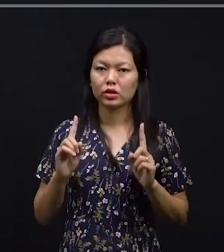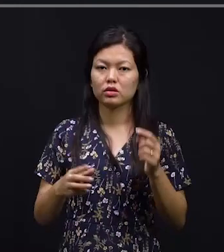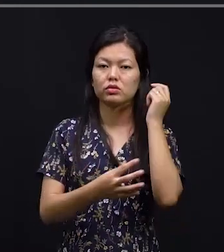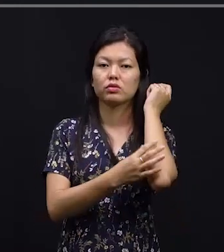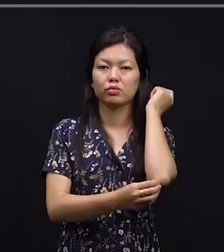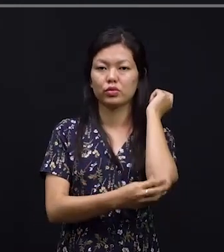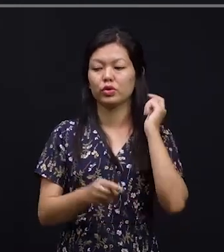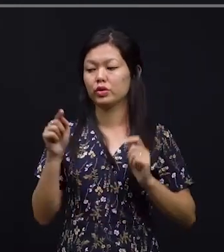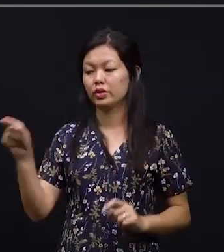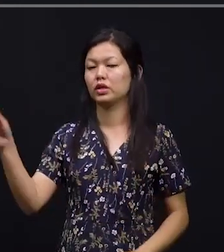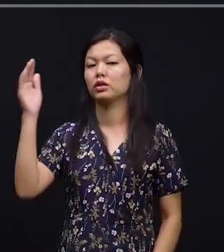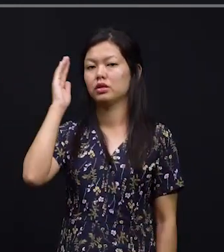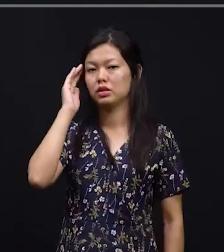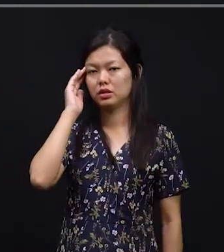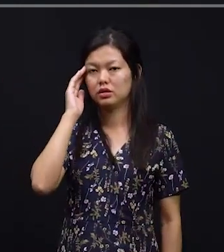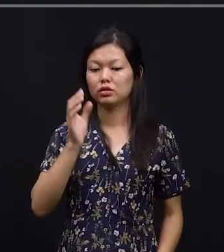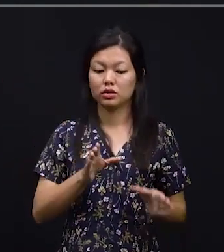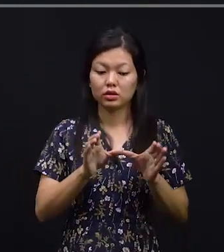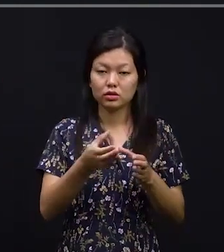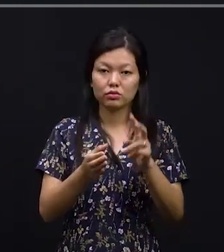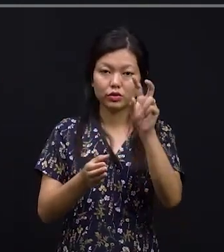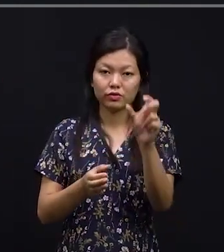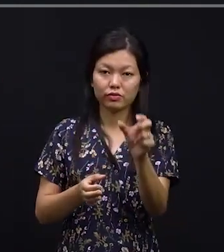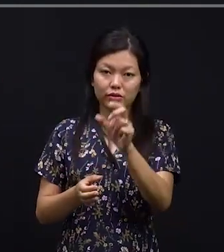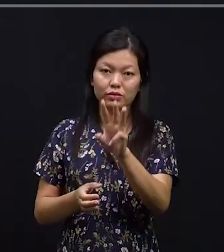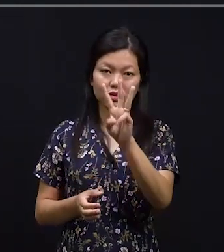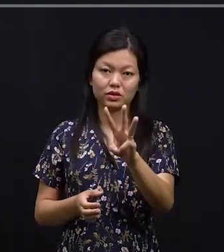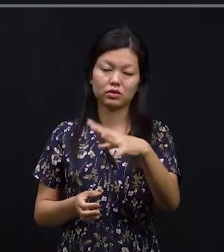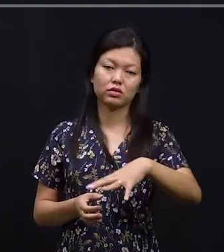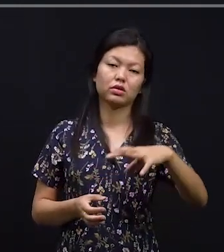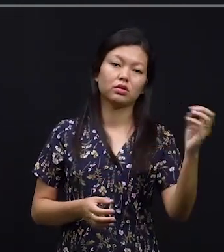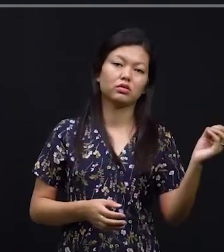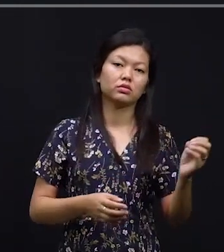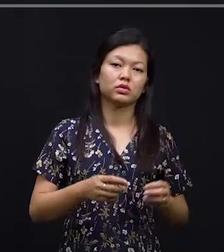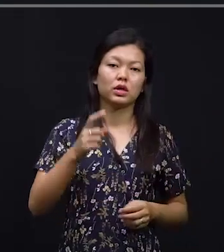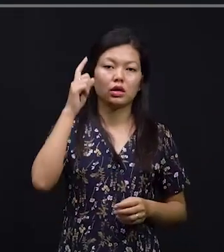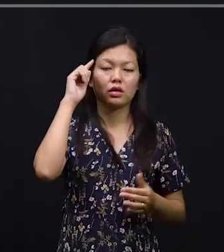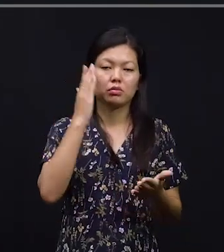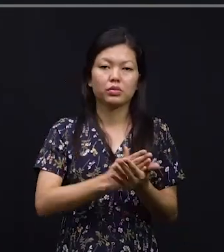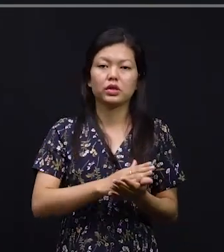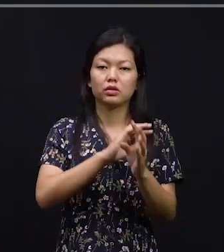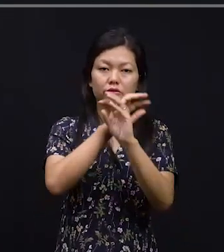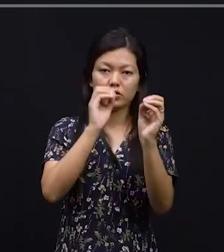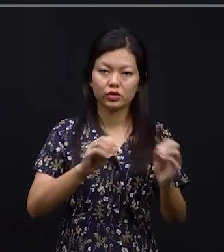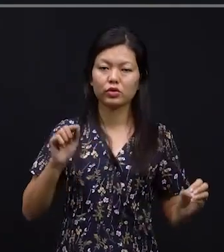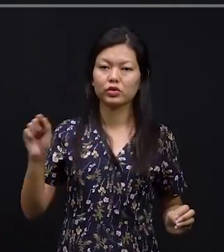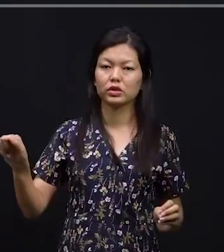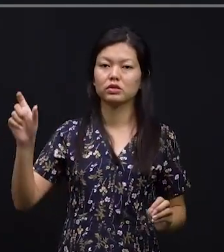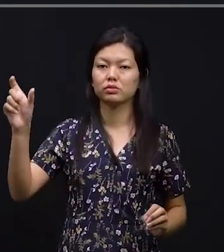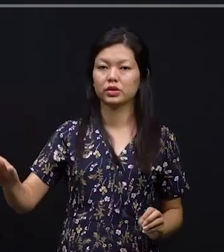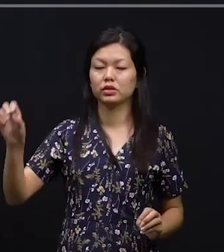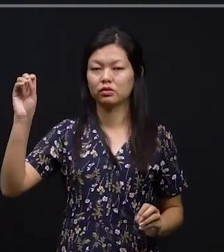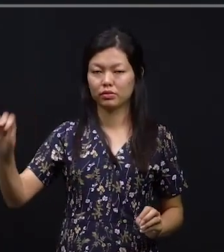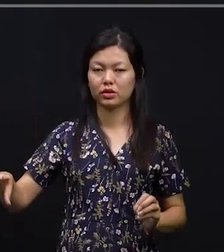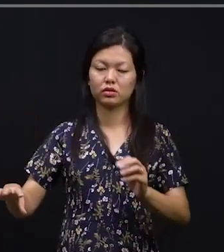word, and they could not believe what Mr. Scrooge said. This story is a long story. We will be continuing in the next class,